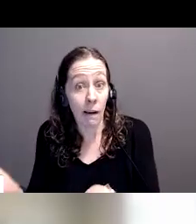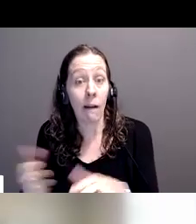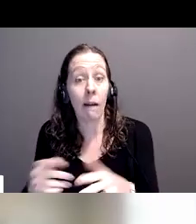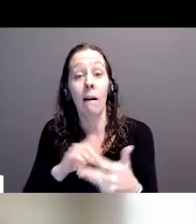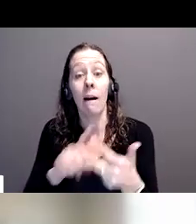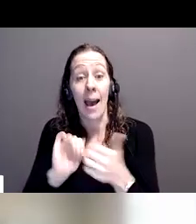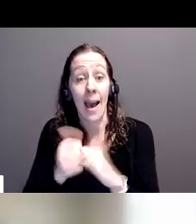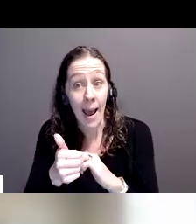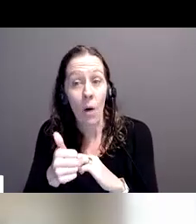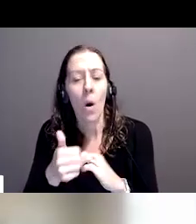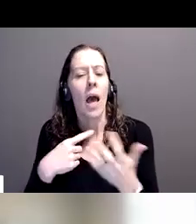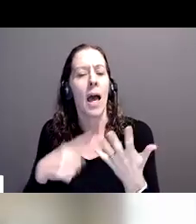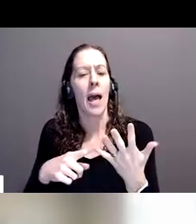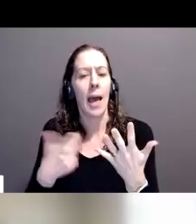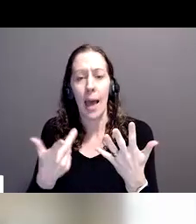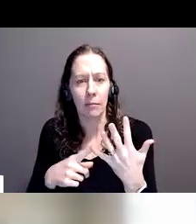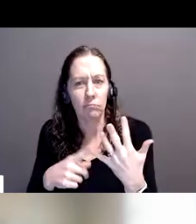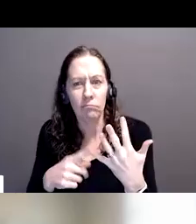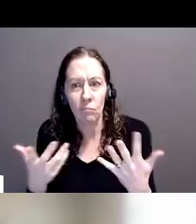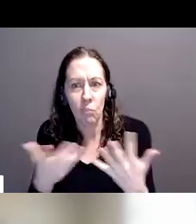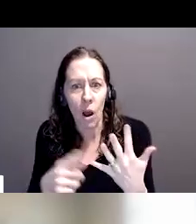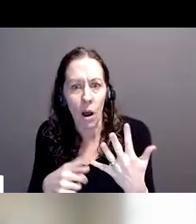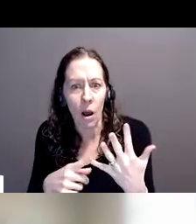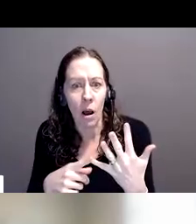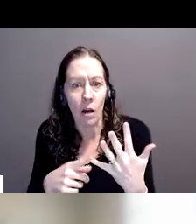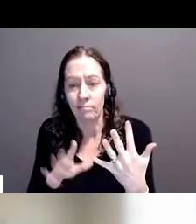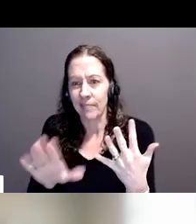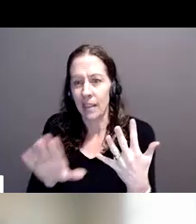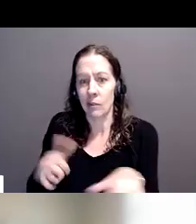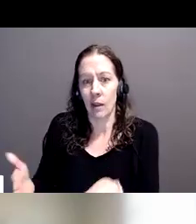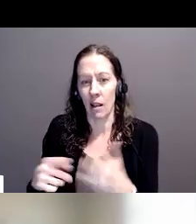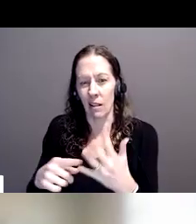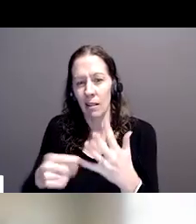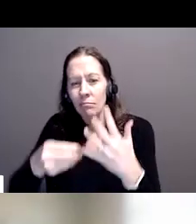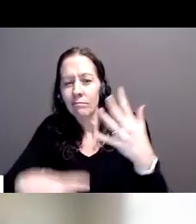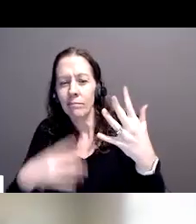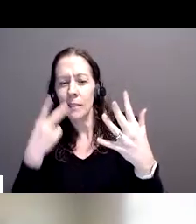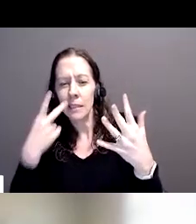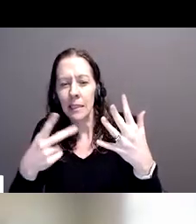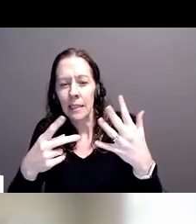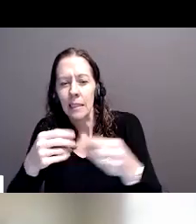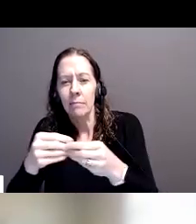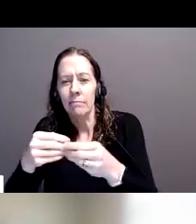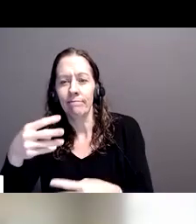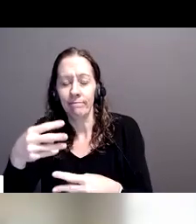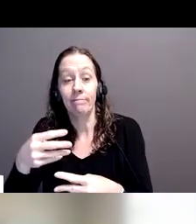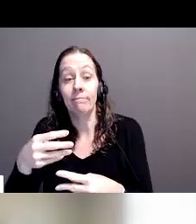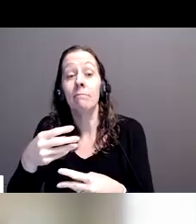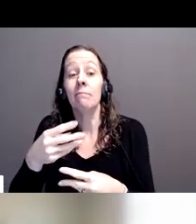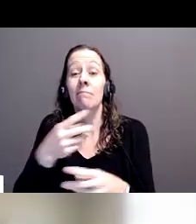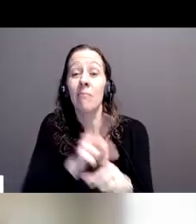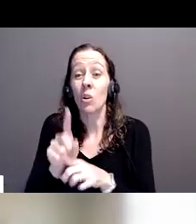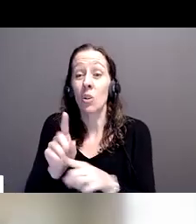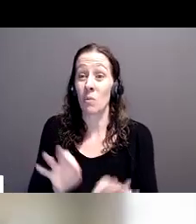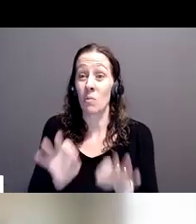the manners of death listed there. But just as important, and probably more important,